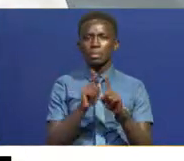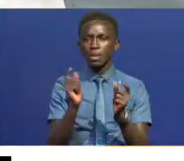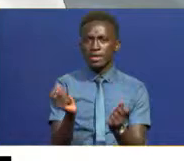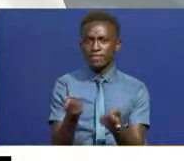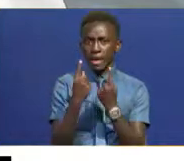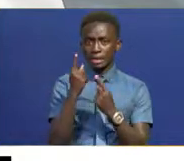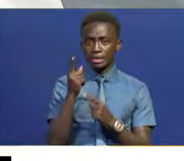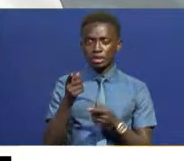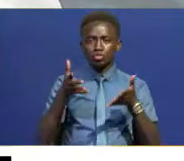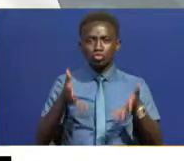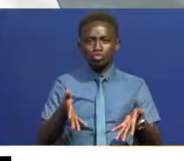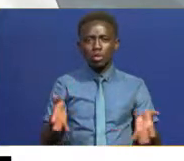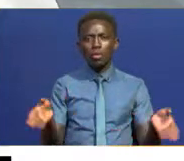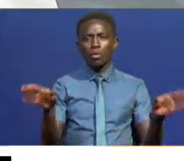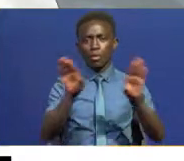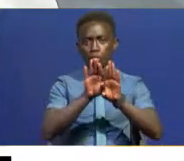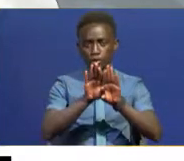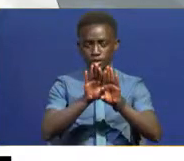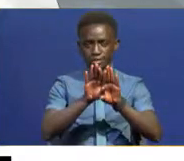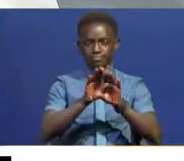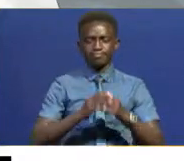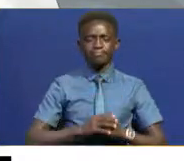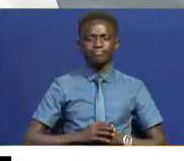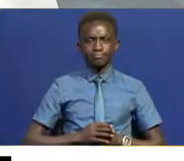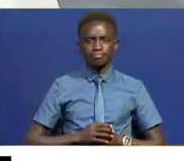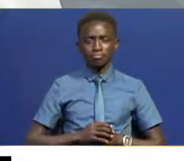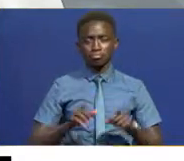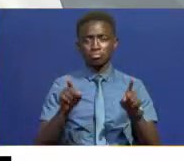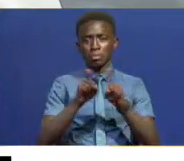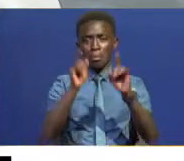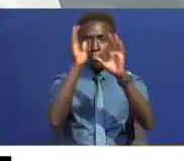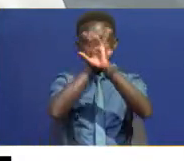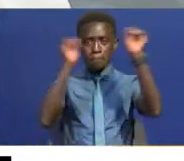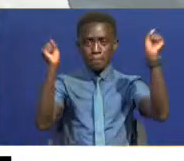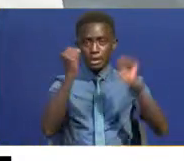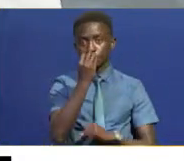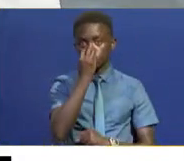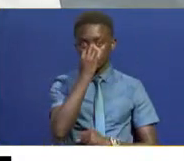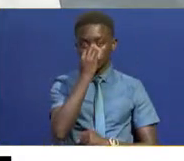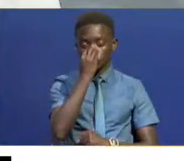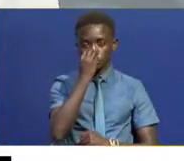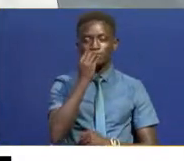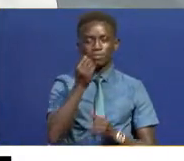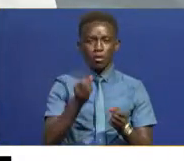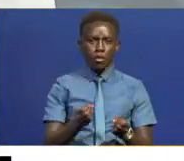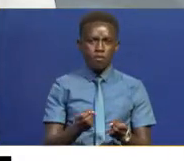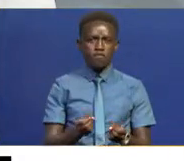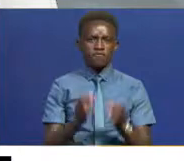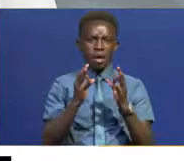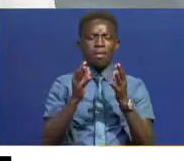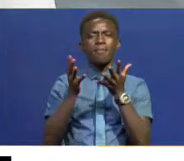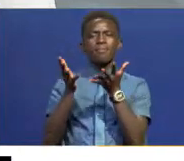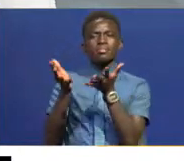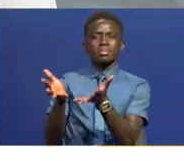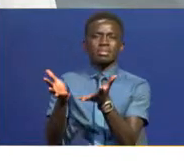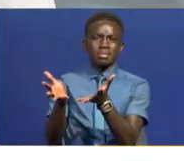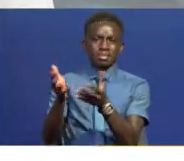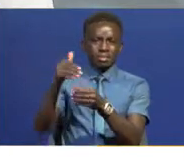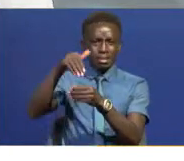coming to a close this afternoon. And President William Ruto is officiating